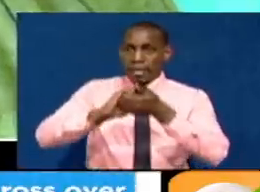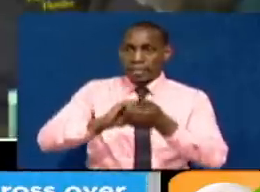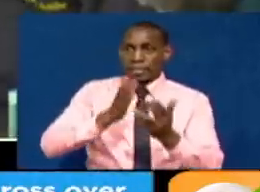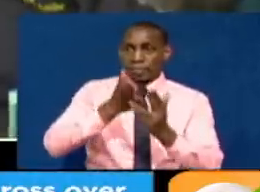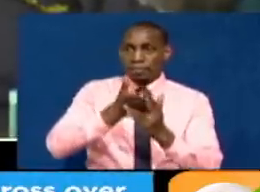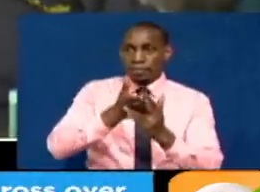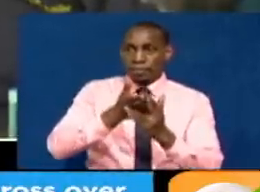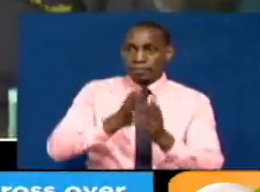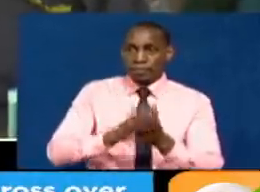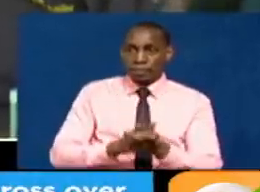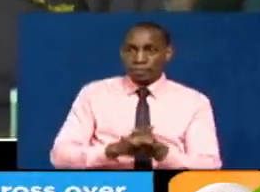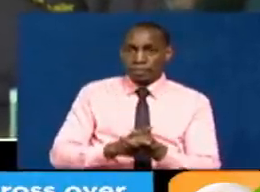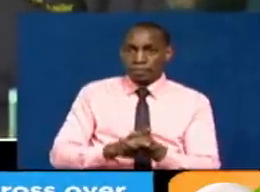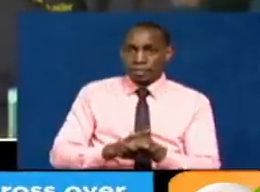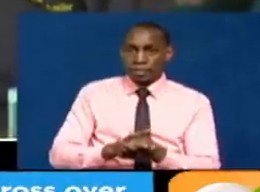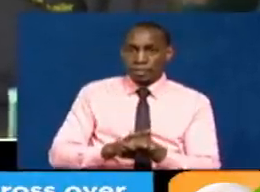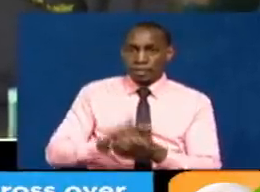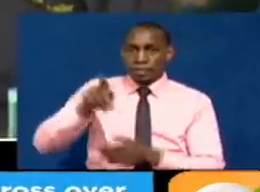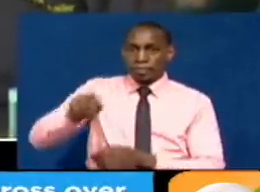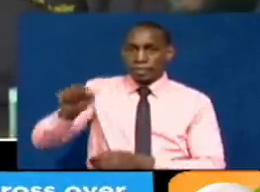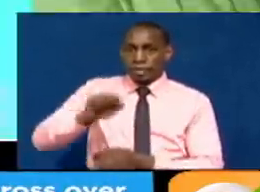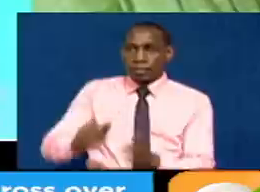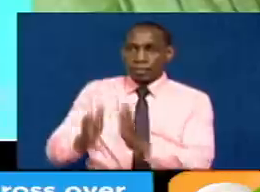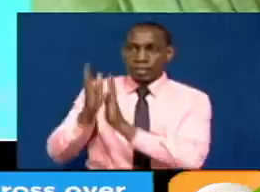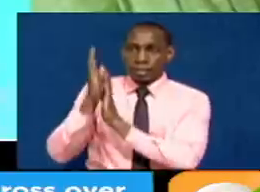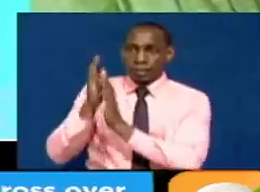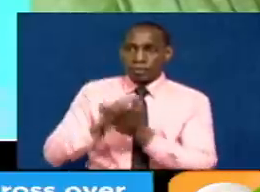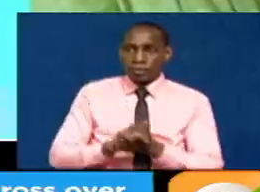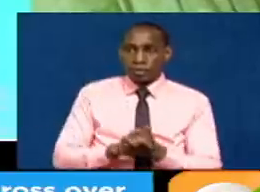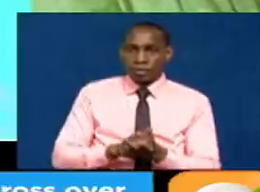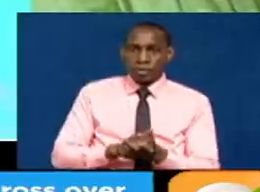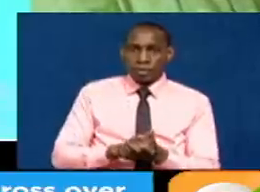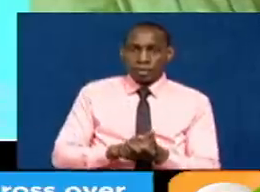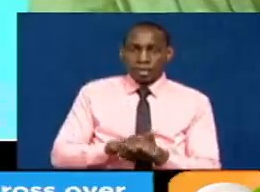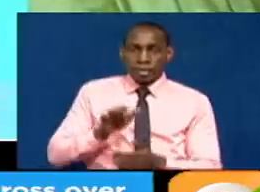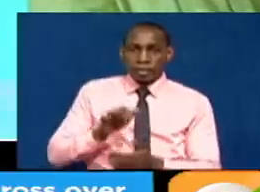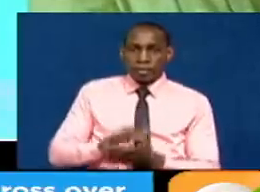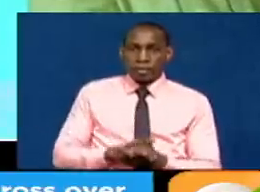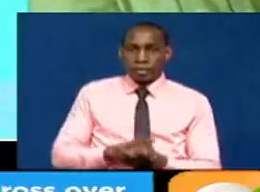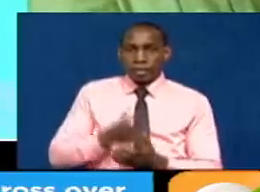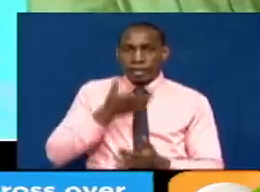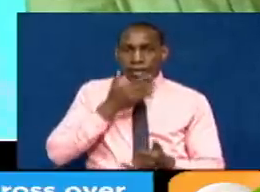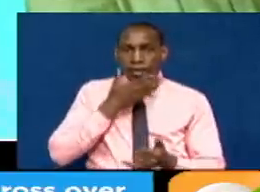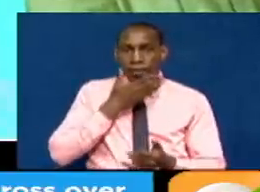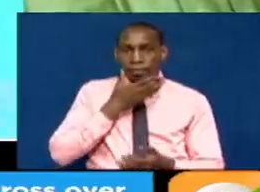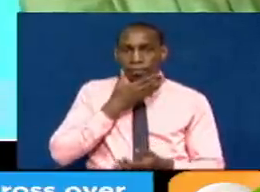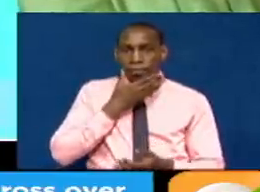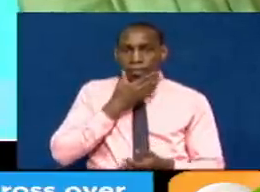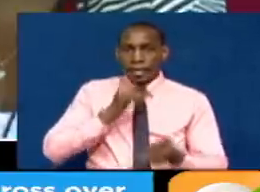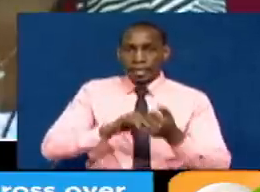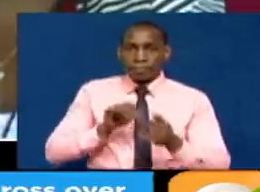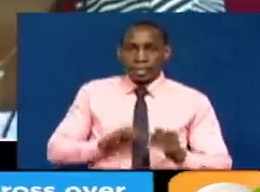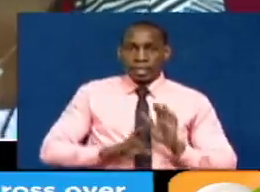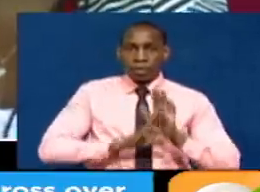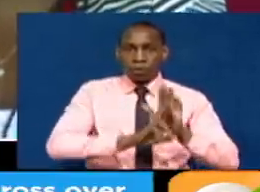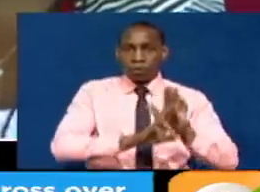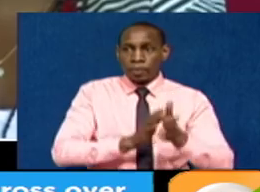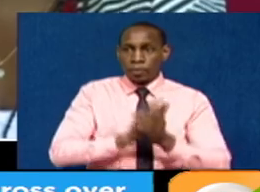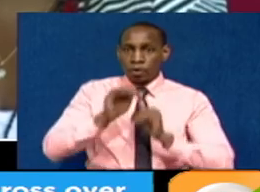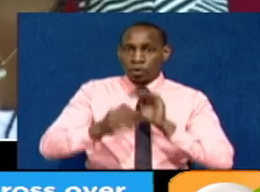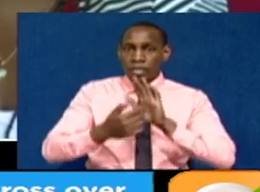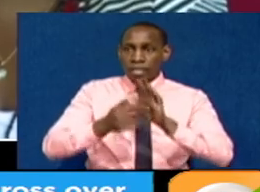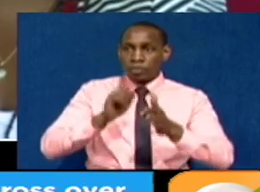between Dr. Kibicho and Andrew Ngirishi, the husband to the woman rep. So there were all telltale